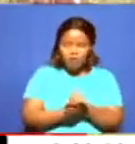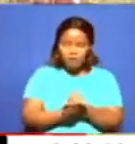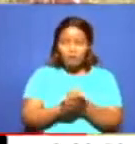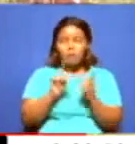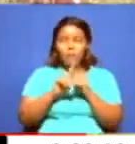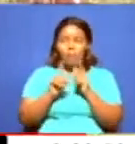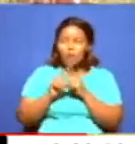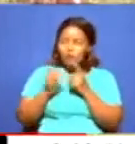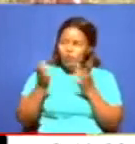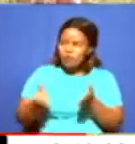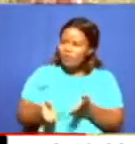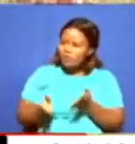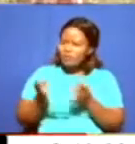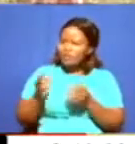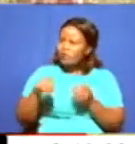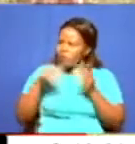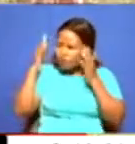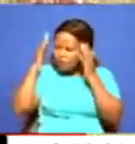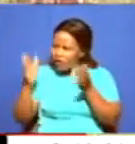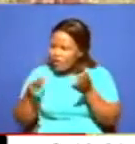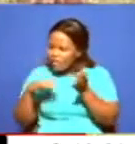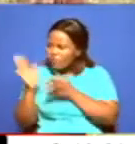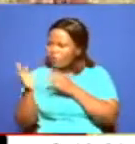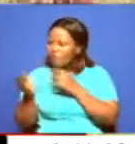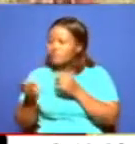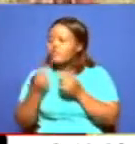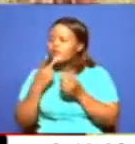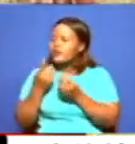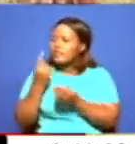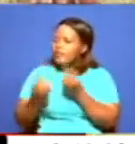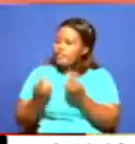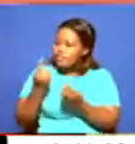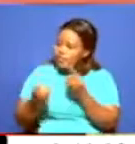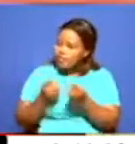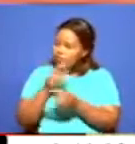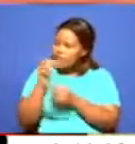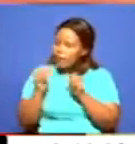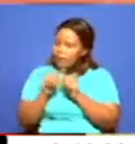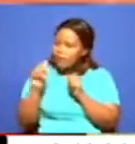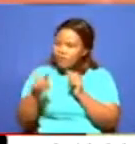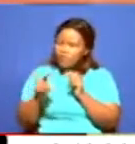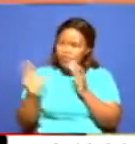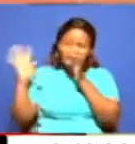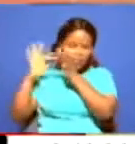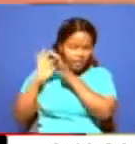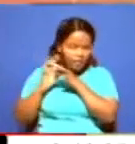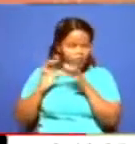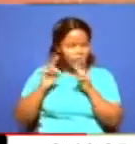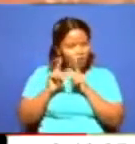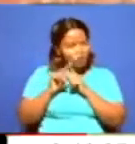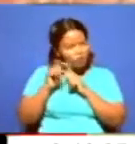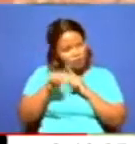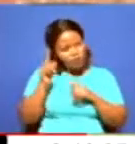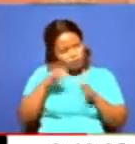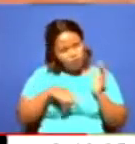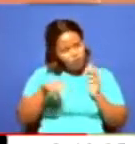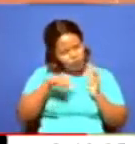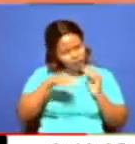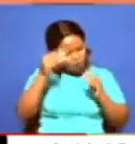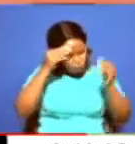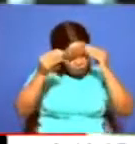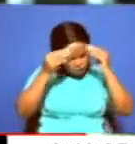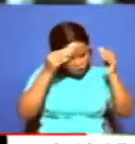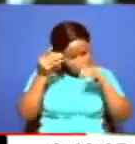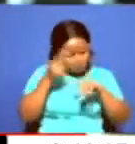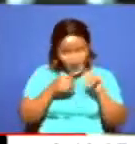to the kitchen, quite chilling and interesting details about this culture emerge. And that is what we are about to learn from Jotham